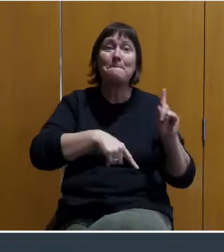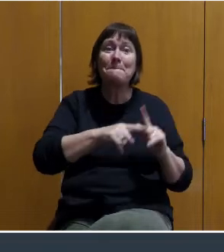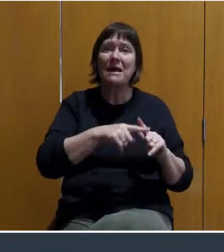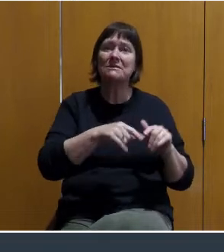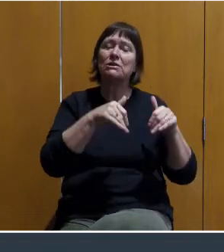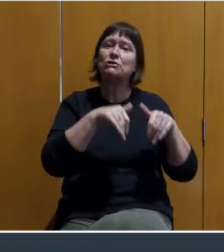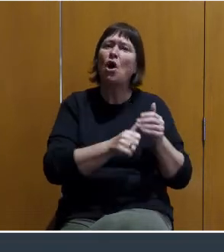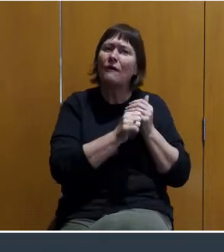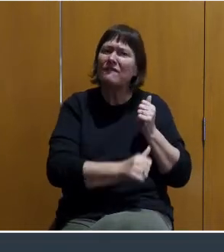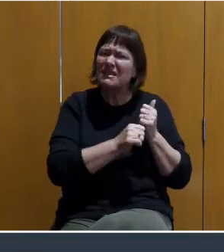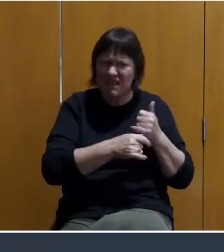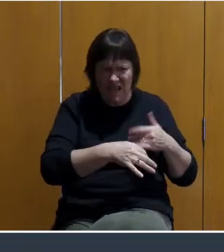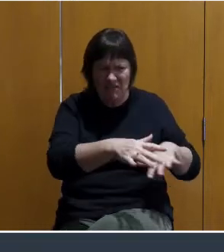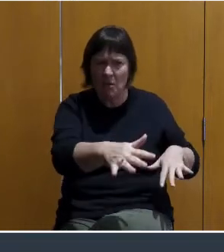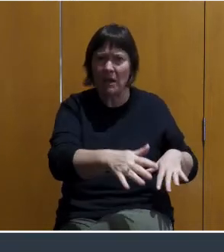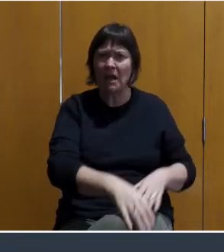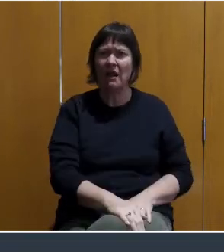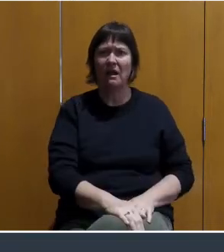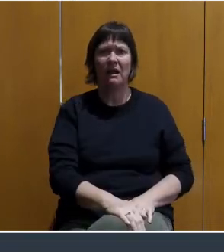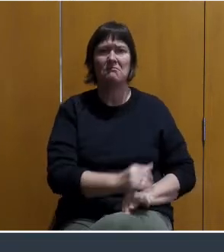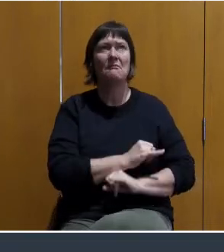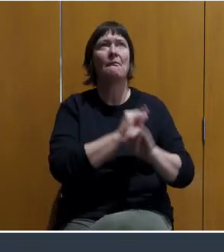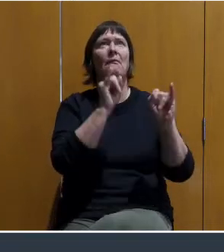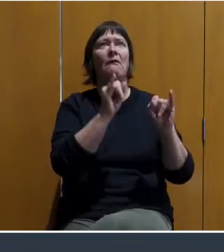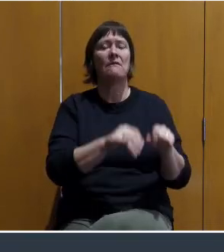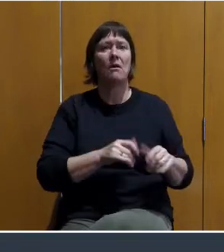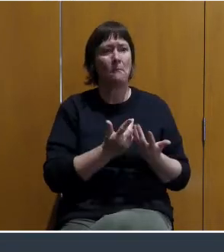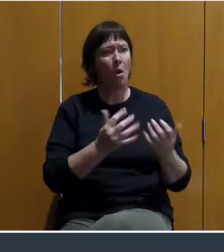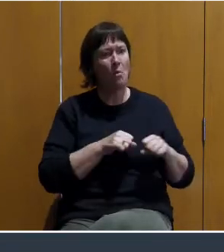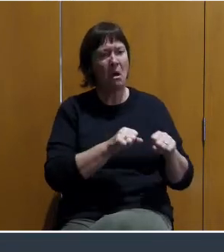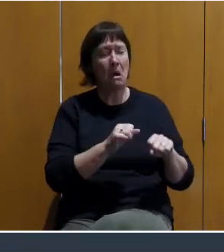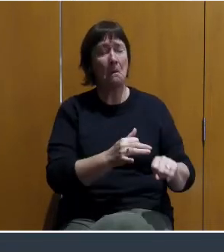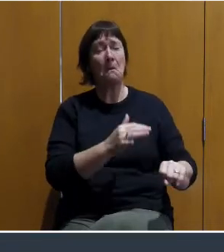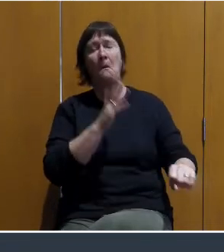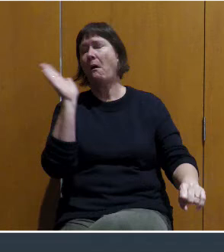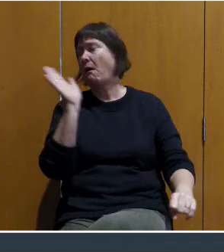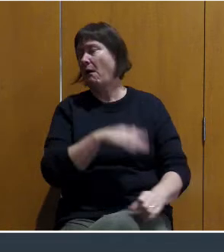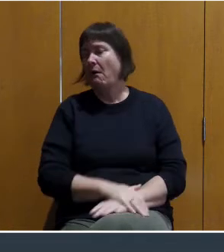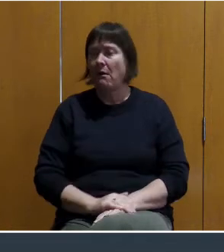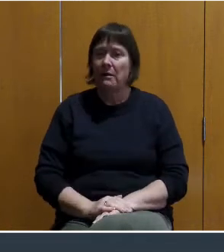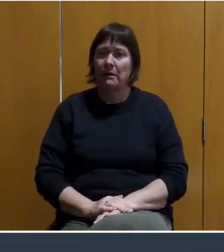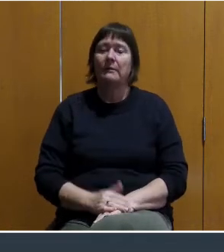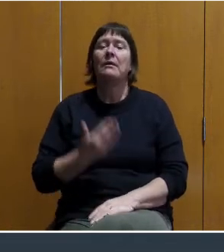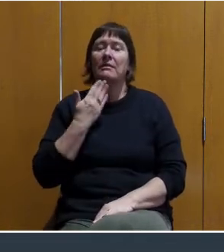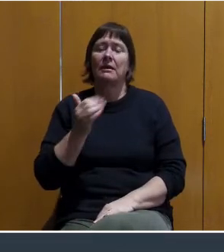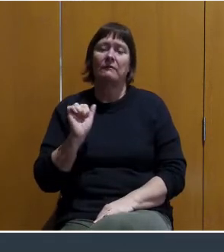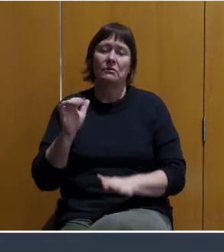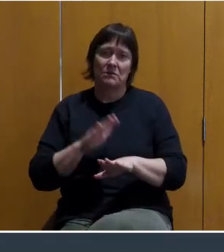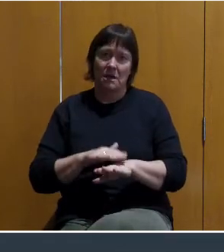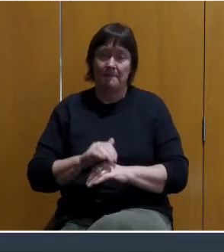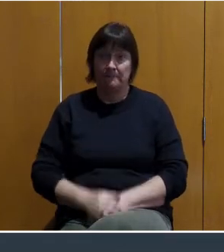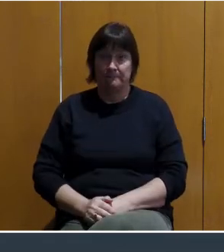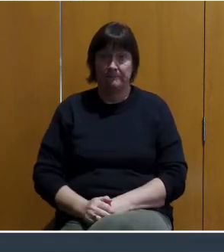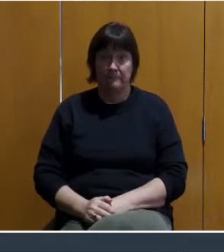Thank you for your time, and I'd be happy to answer any questions. Thank you, Tony. Councillors, do you have any